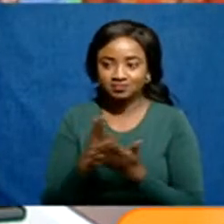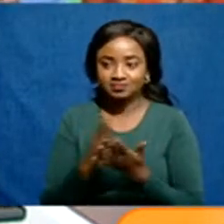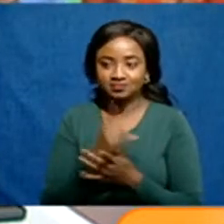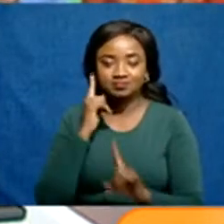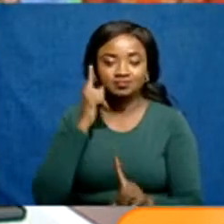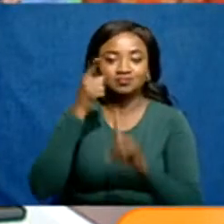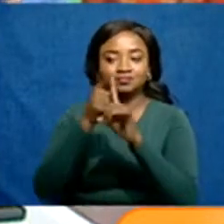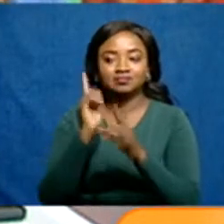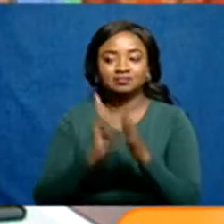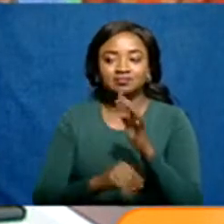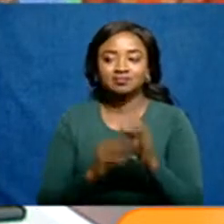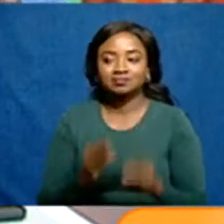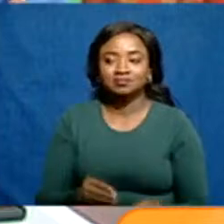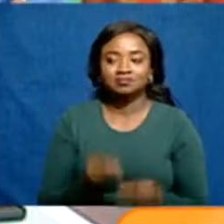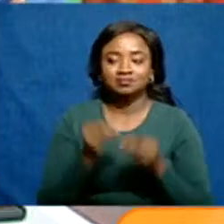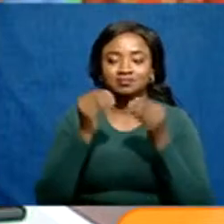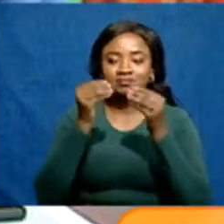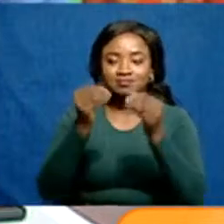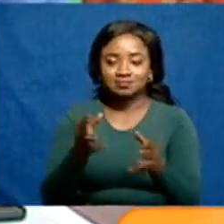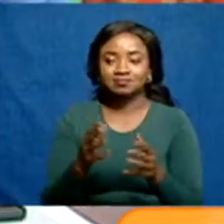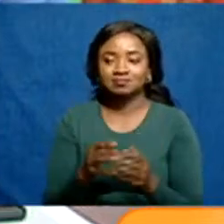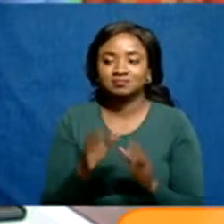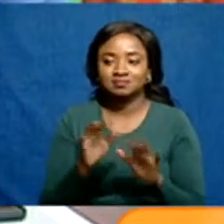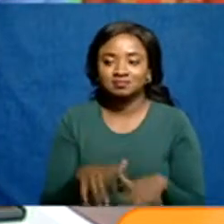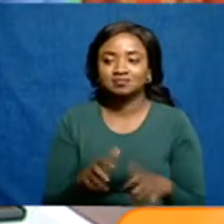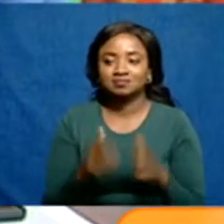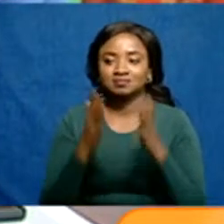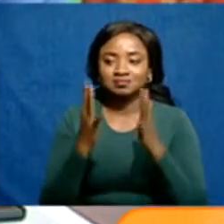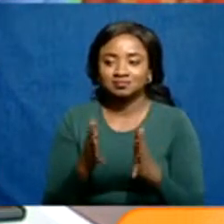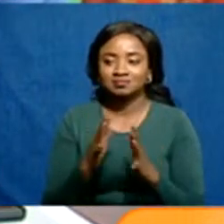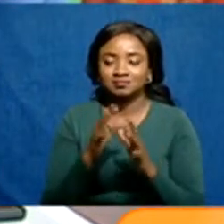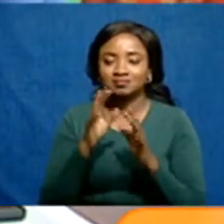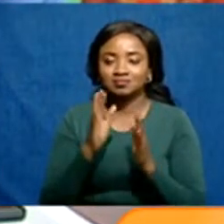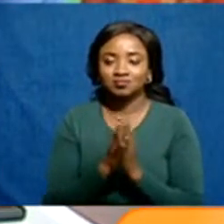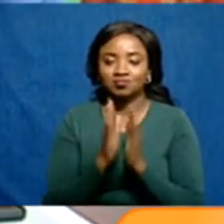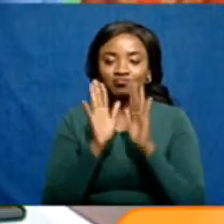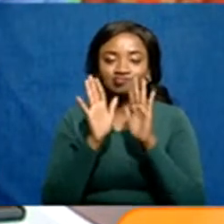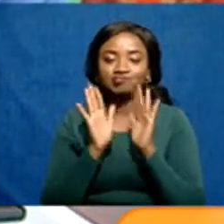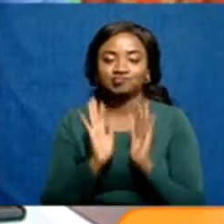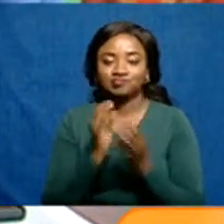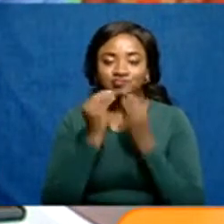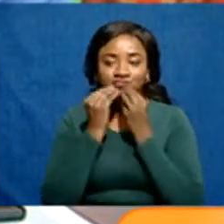to provide farmers with essential information to